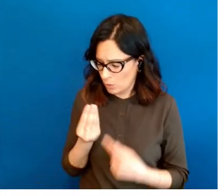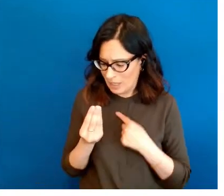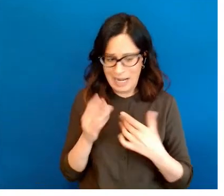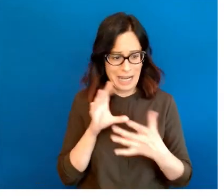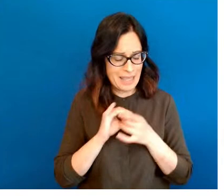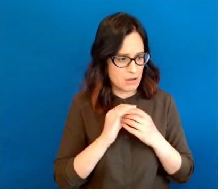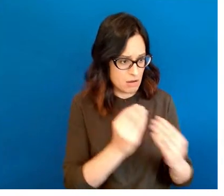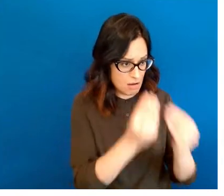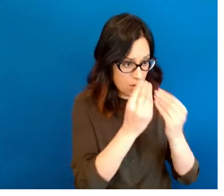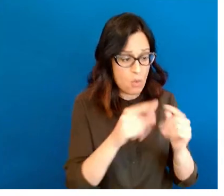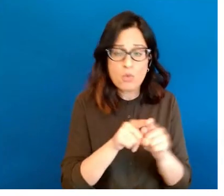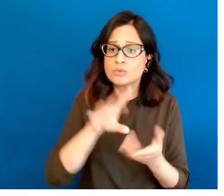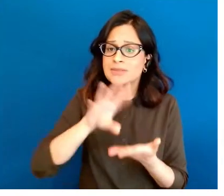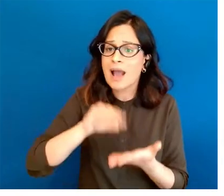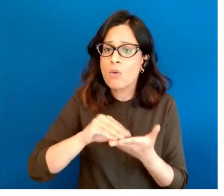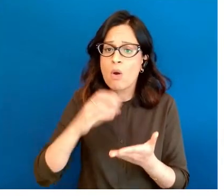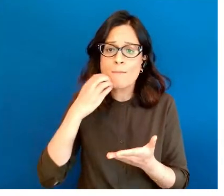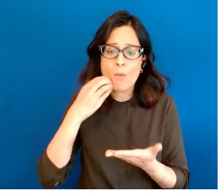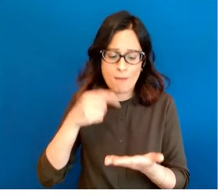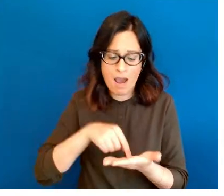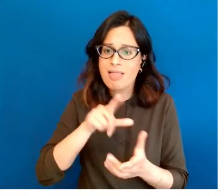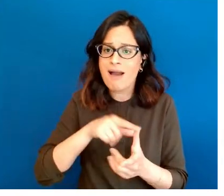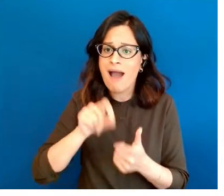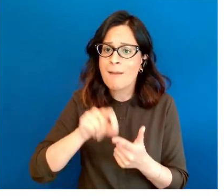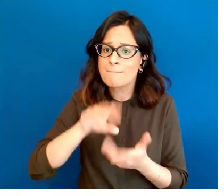mobile phone apps, which can really support